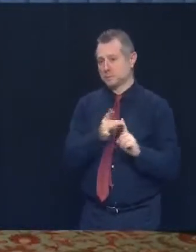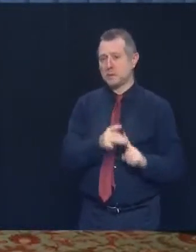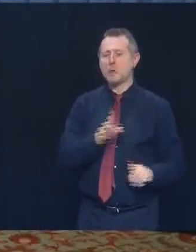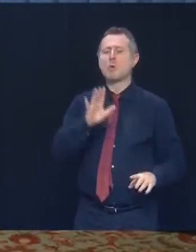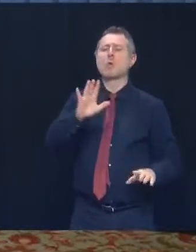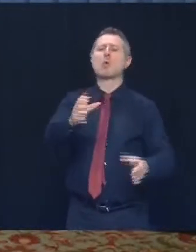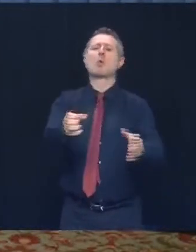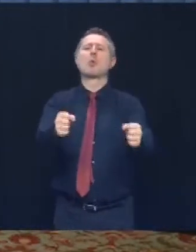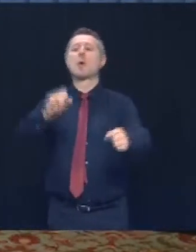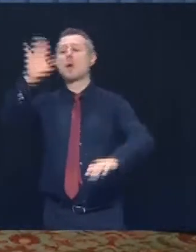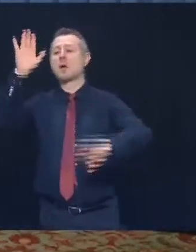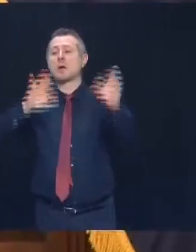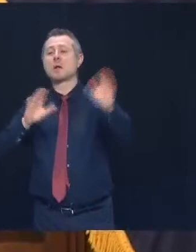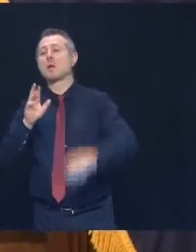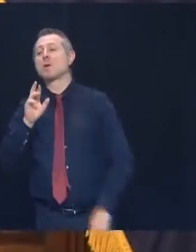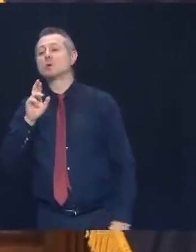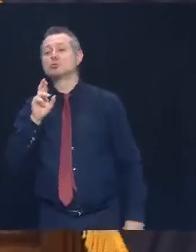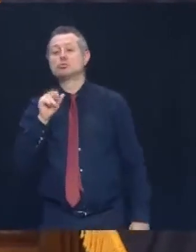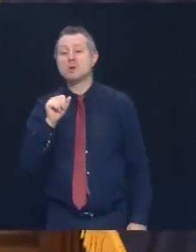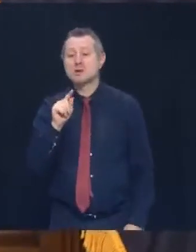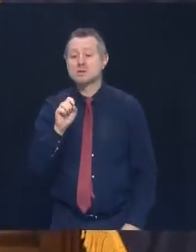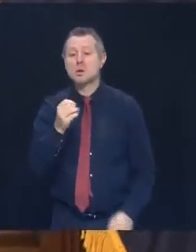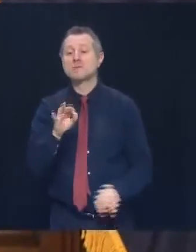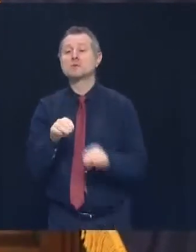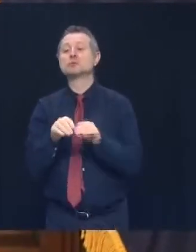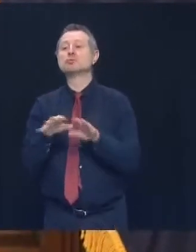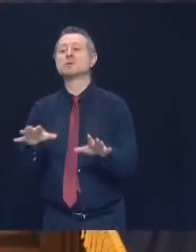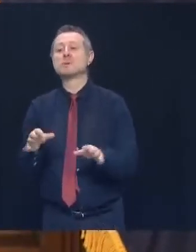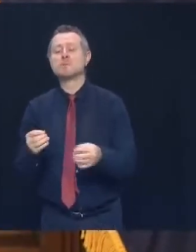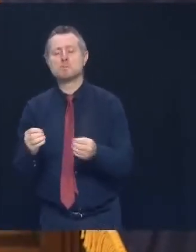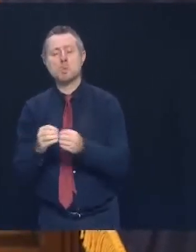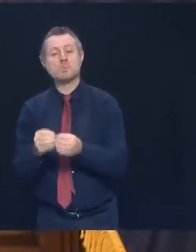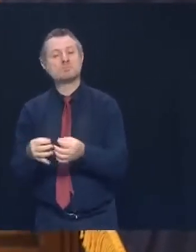The rate of transmission is more relevant, right?